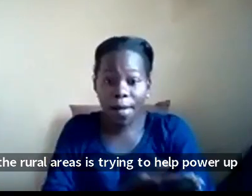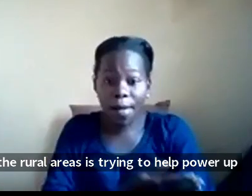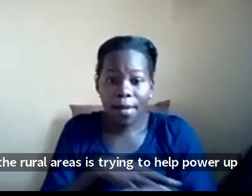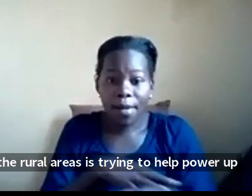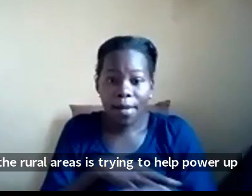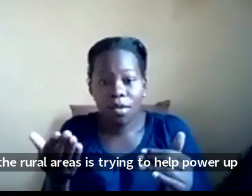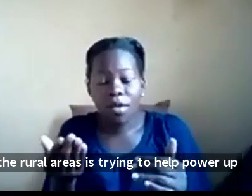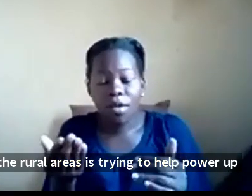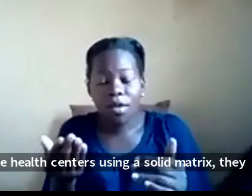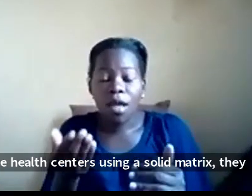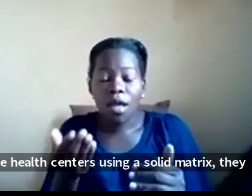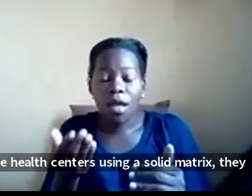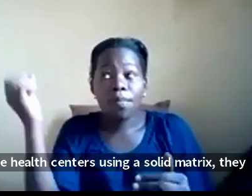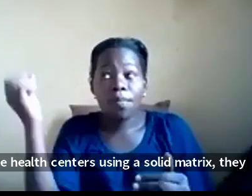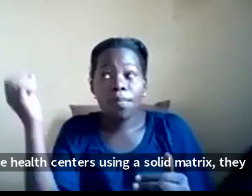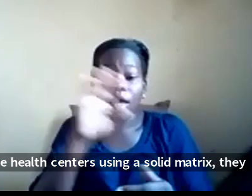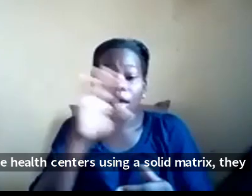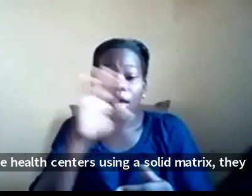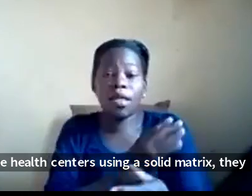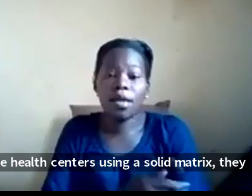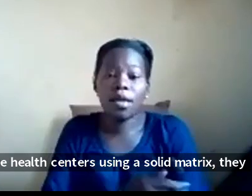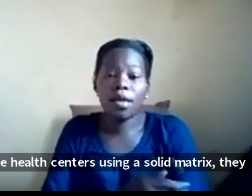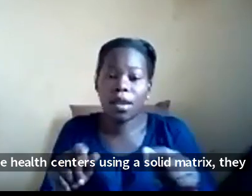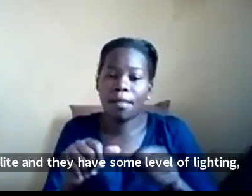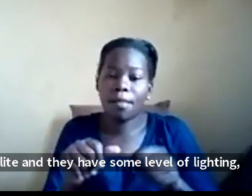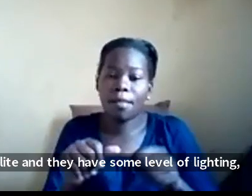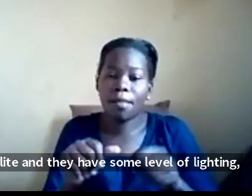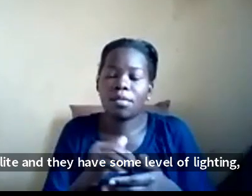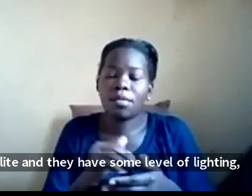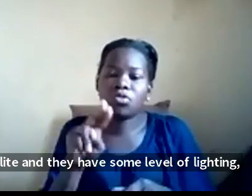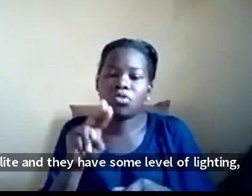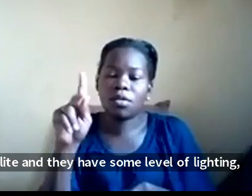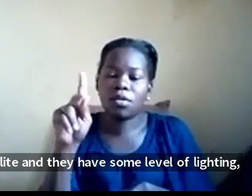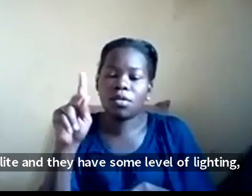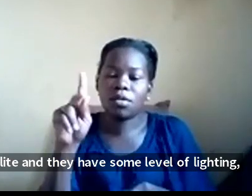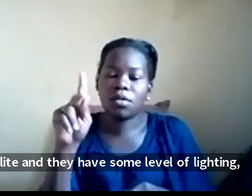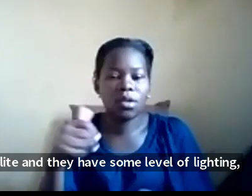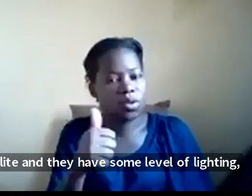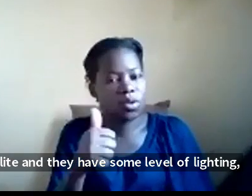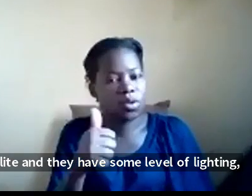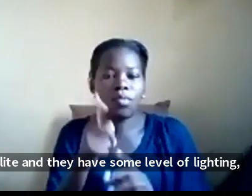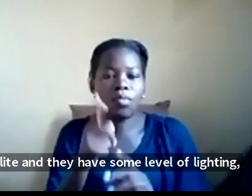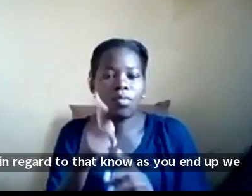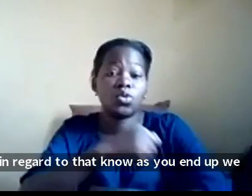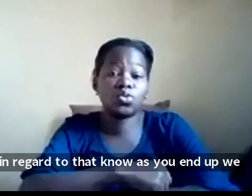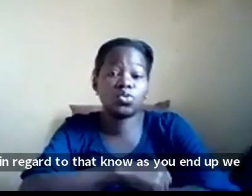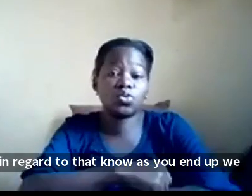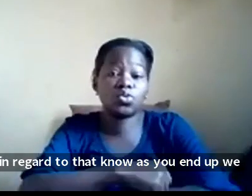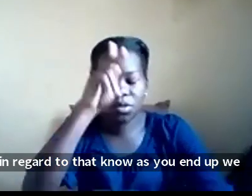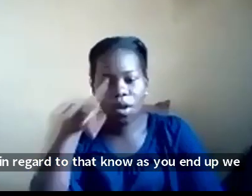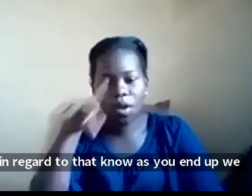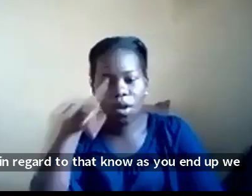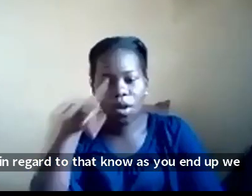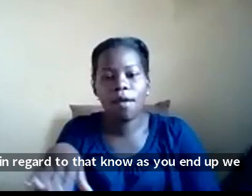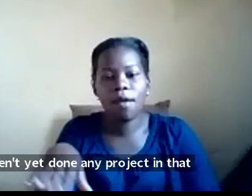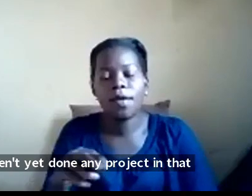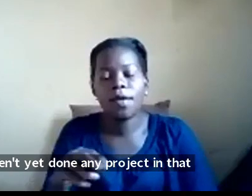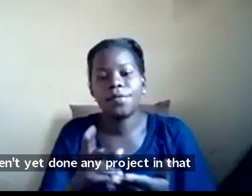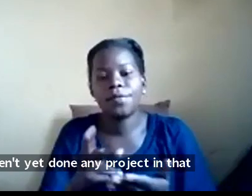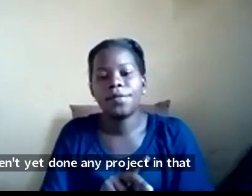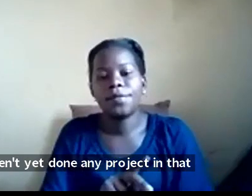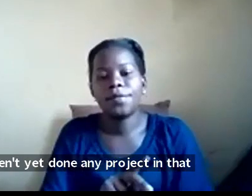But in regard to that, no, as UNDP, we haven't yet done any project in that space. But you might want to check